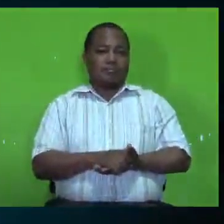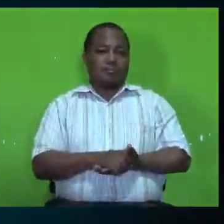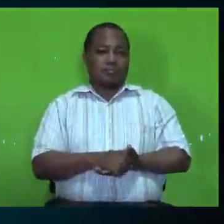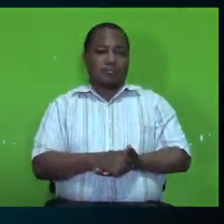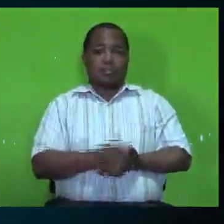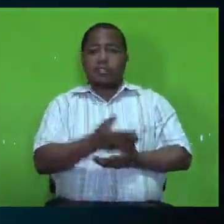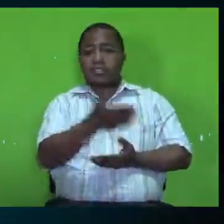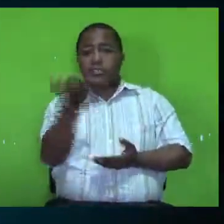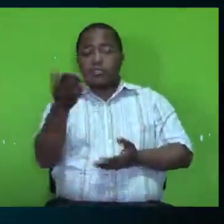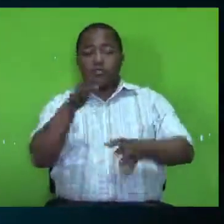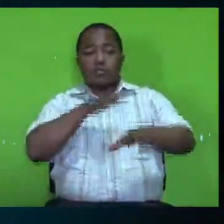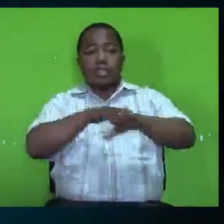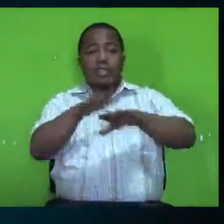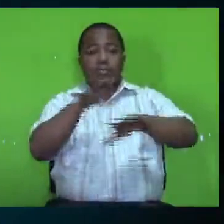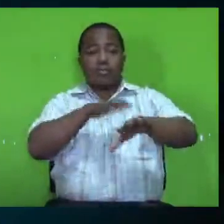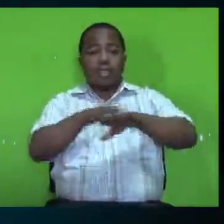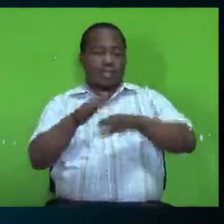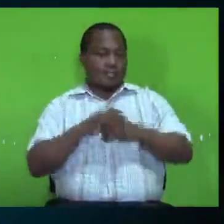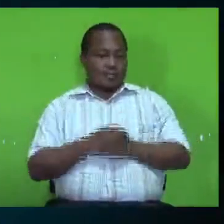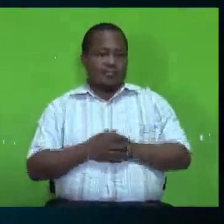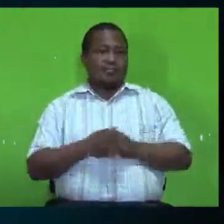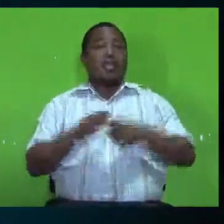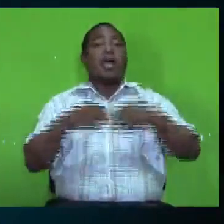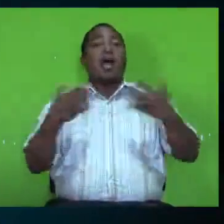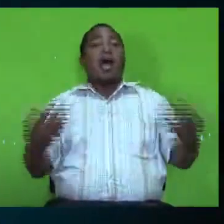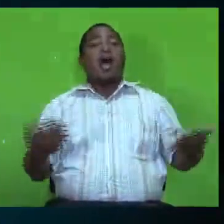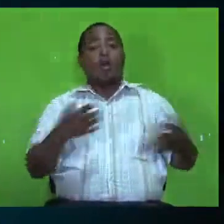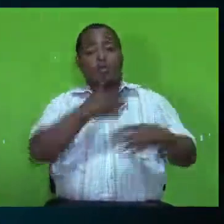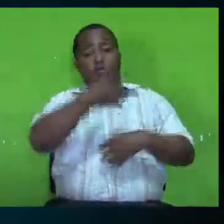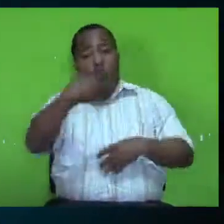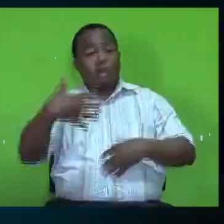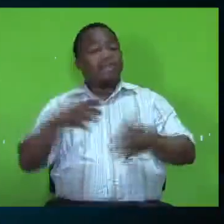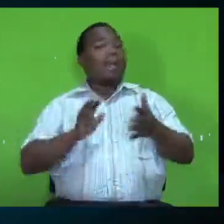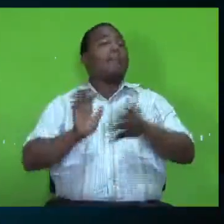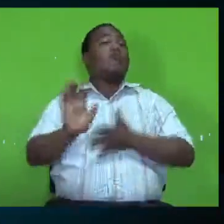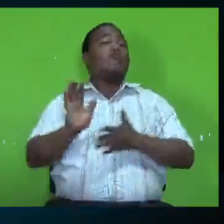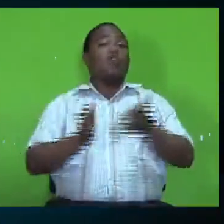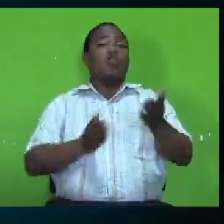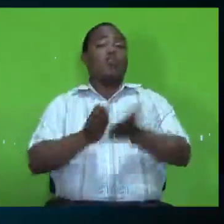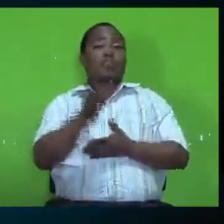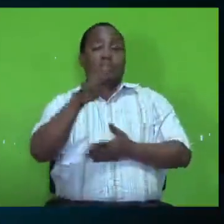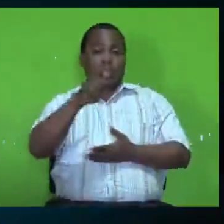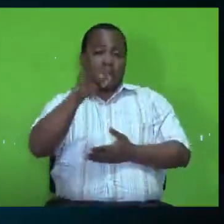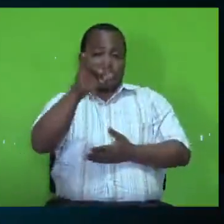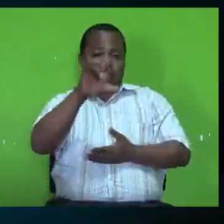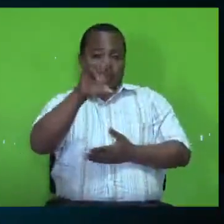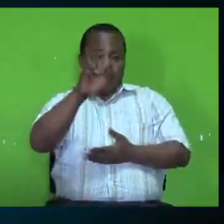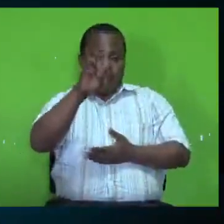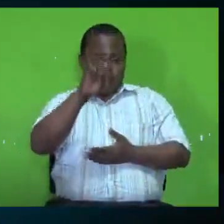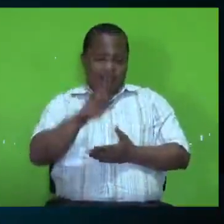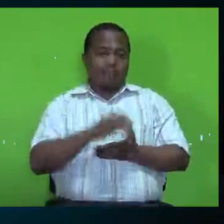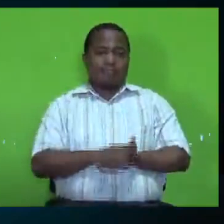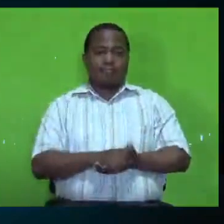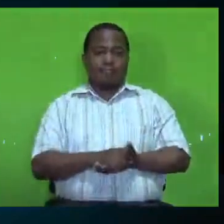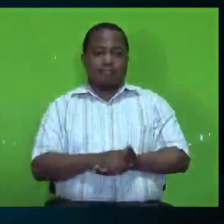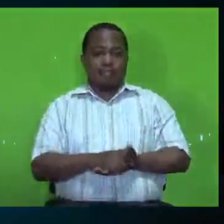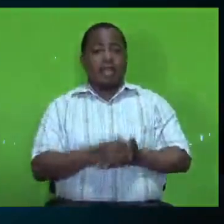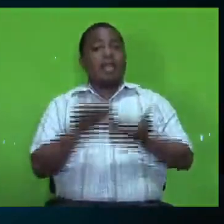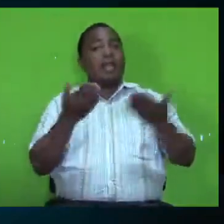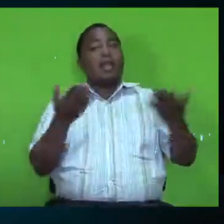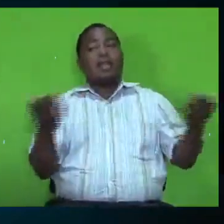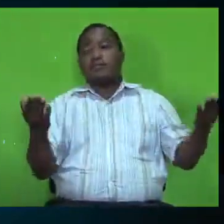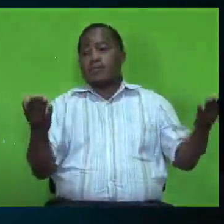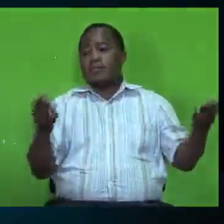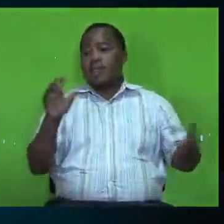Can you explain how water moves through xylem vessels? Yes,